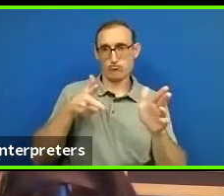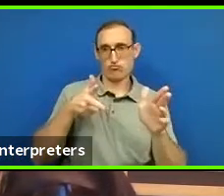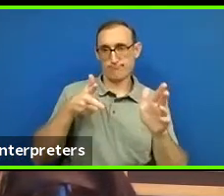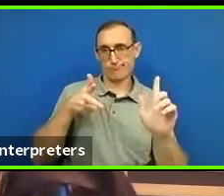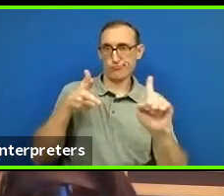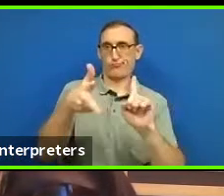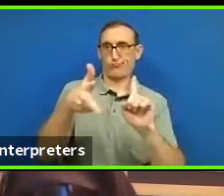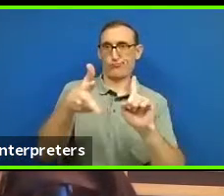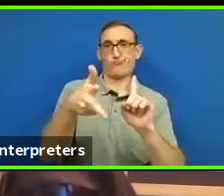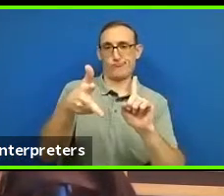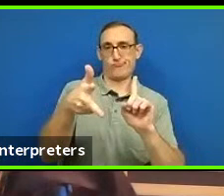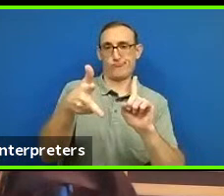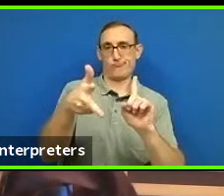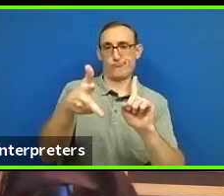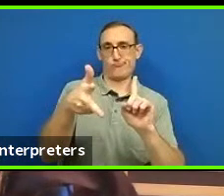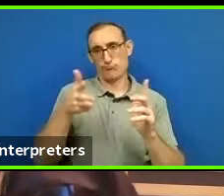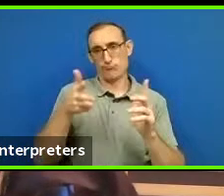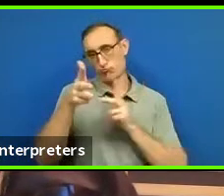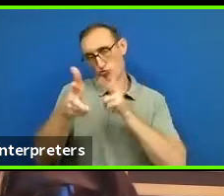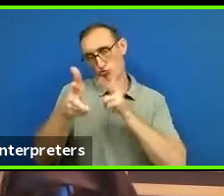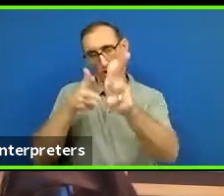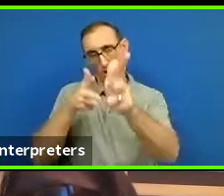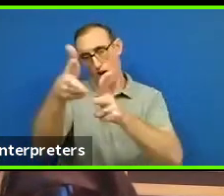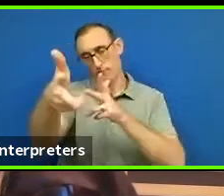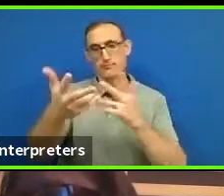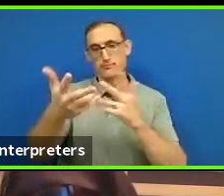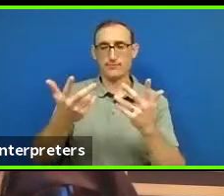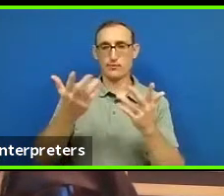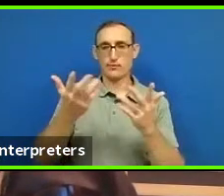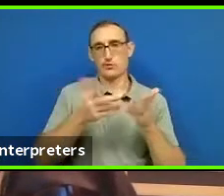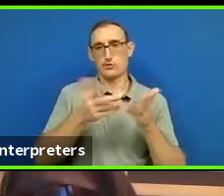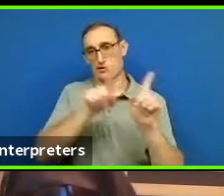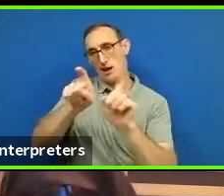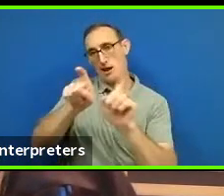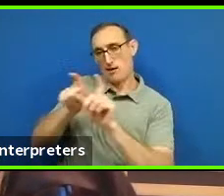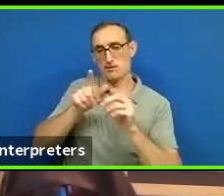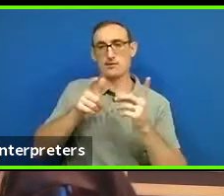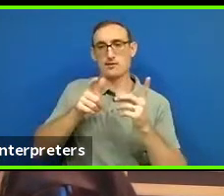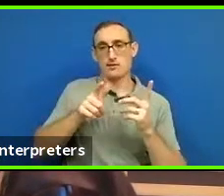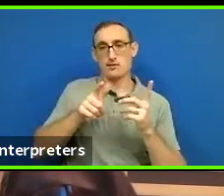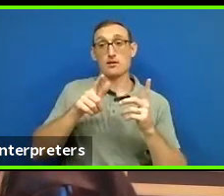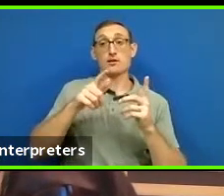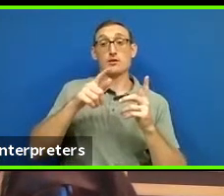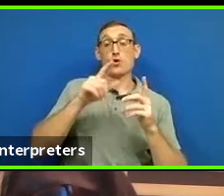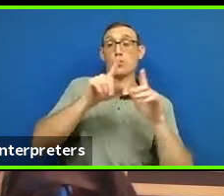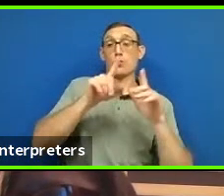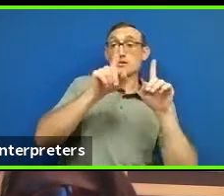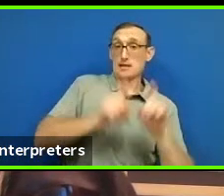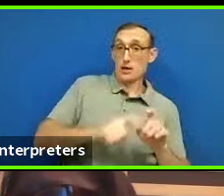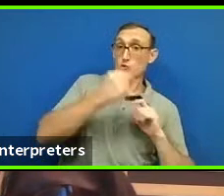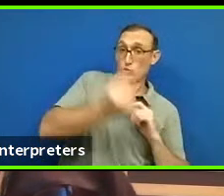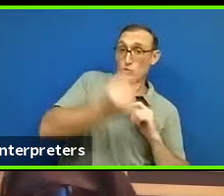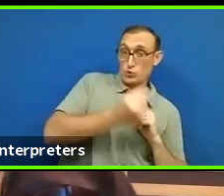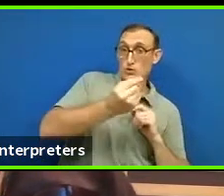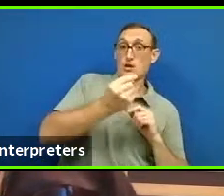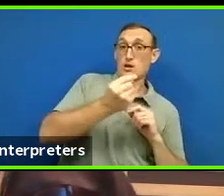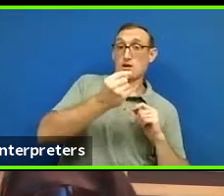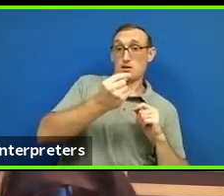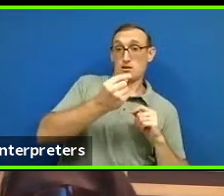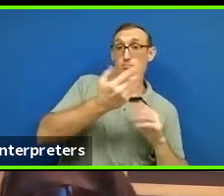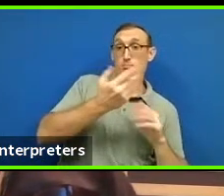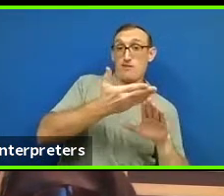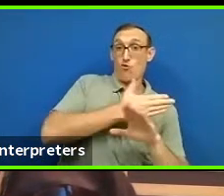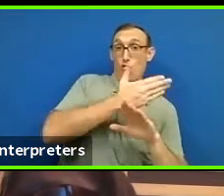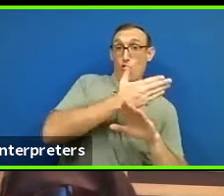helping. And the idea of it being on Tuesday is that the results will be back before the first day of school on Monday,